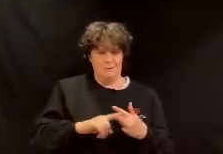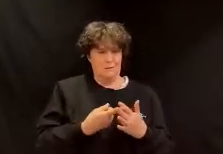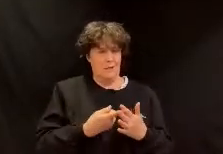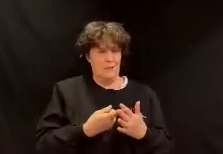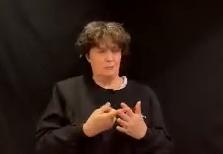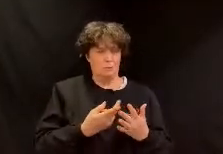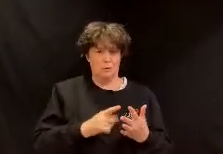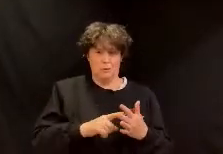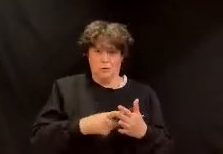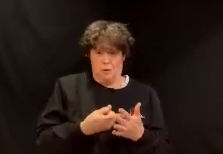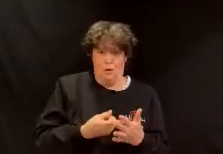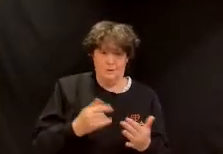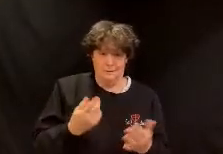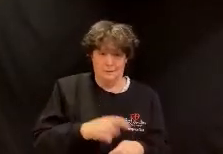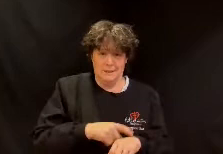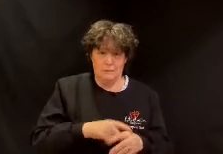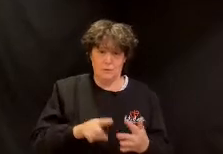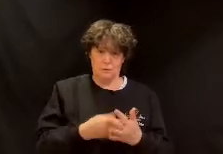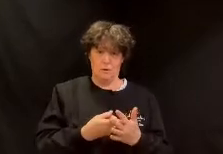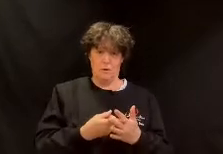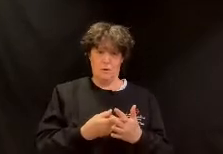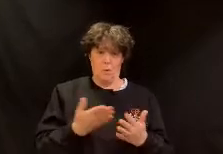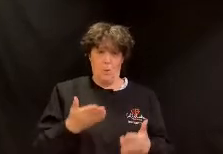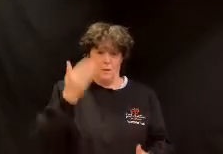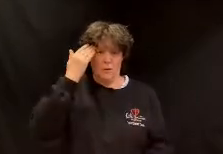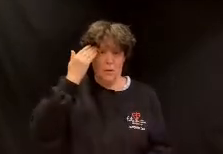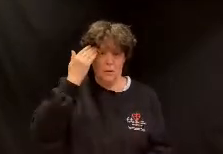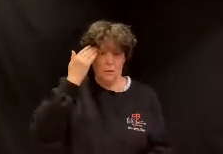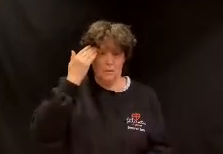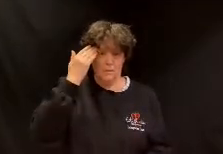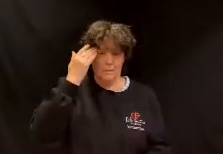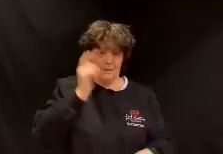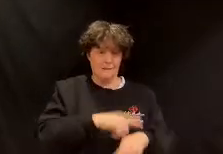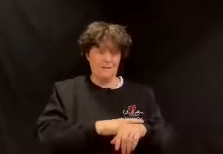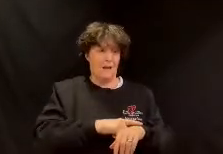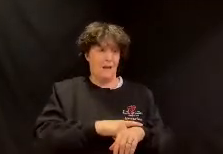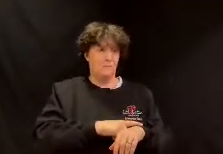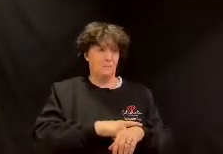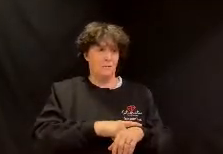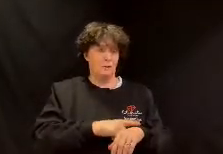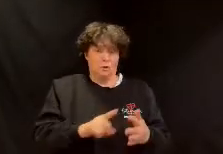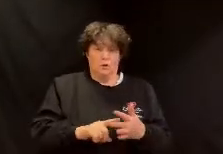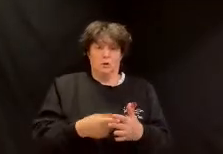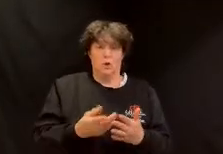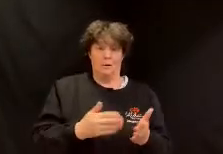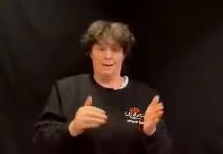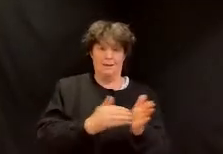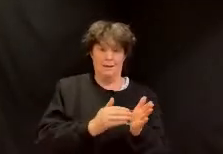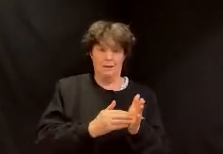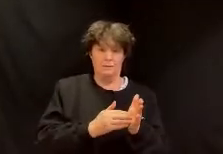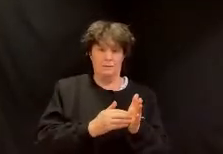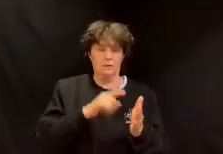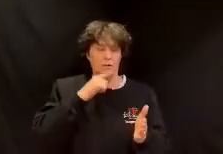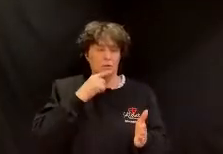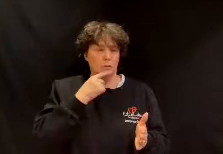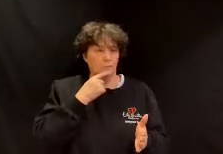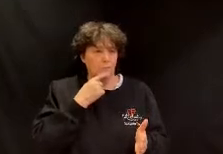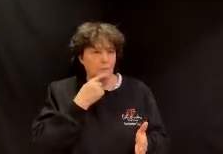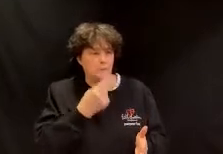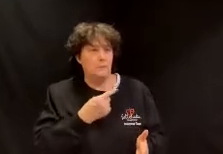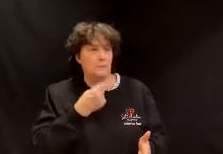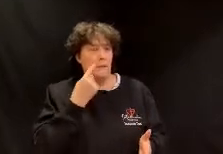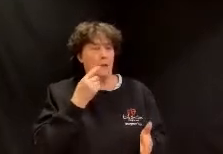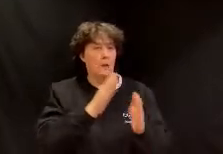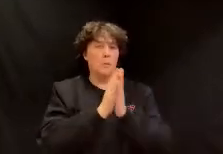time to reactivate what you know. It's time to reactivate these things. Start speaking and praying and decreeing